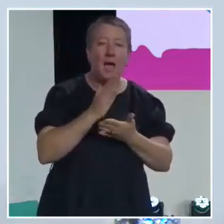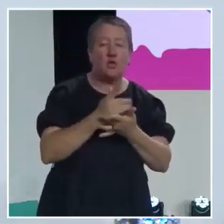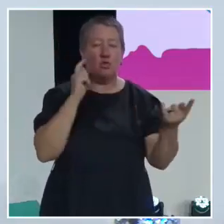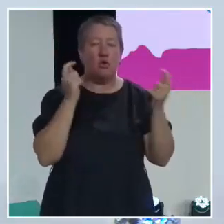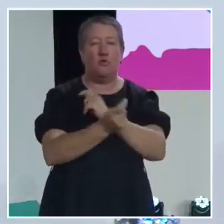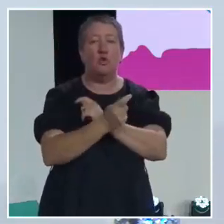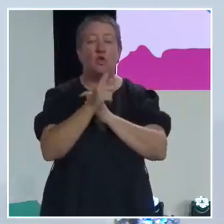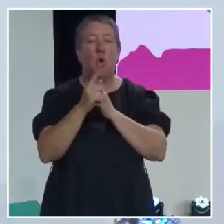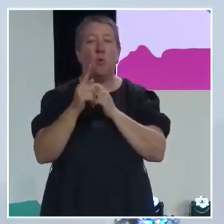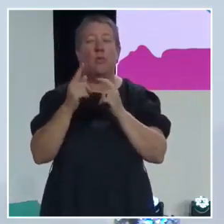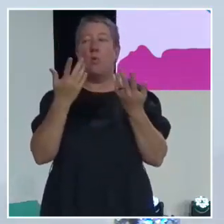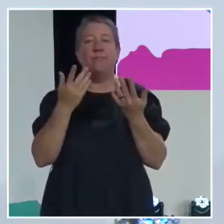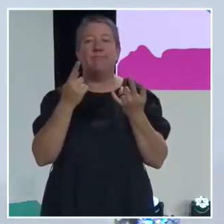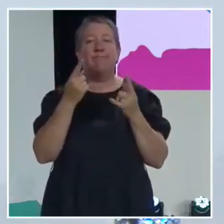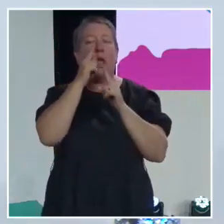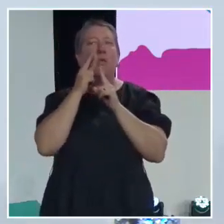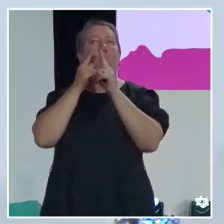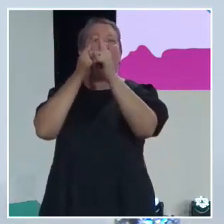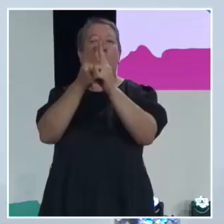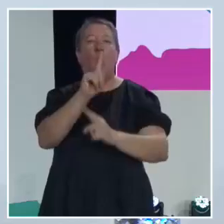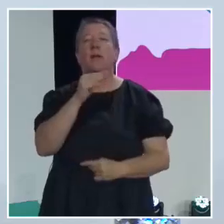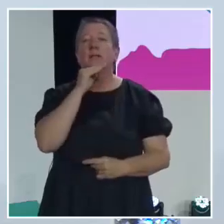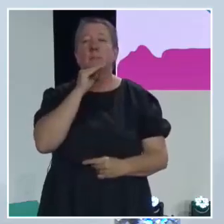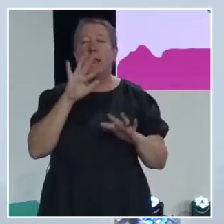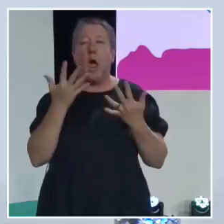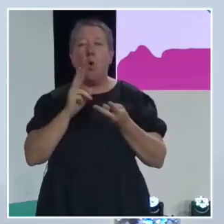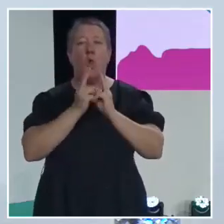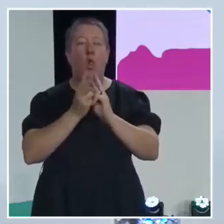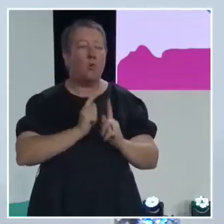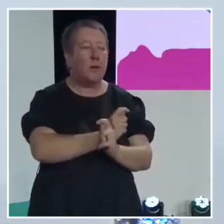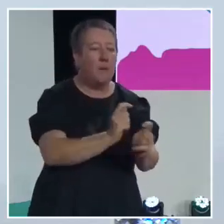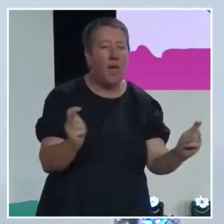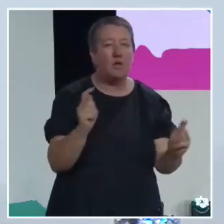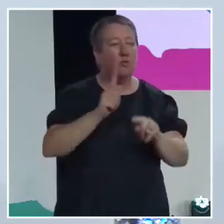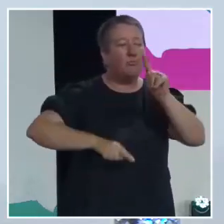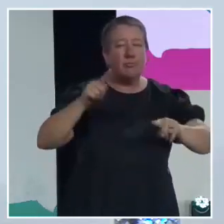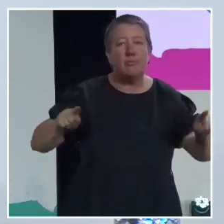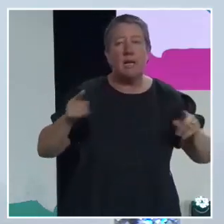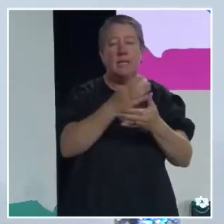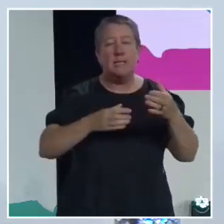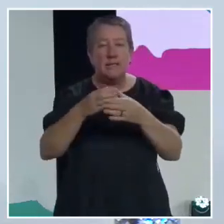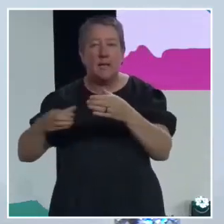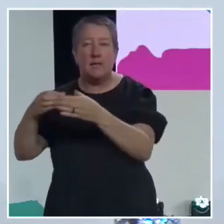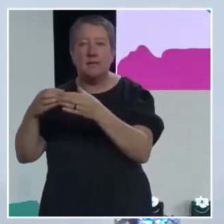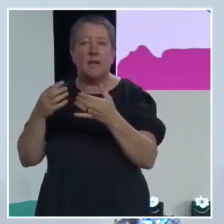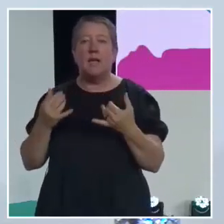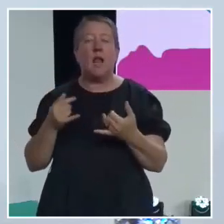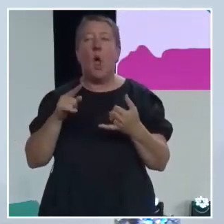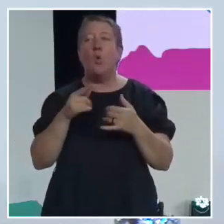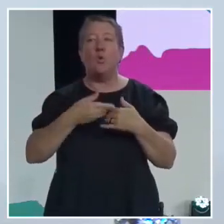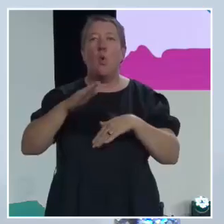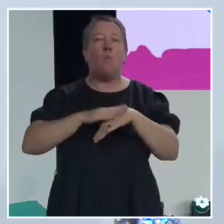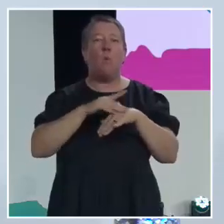zero goal, what does it mean for how loans get dispersed to all sorts of different sectors, and they're no longer seen as sectors